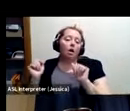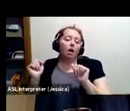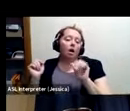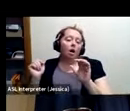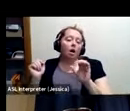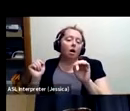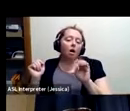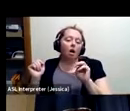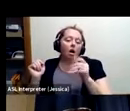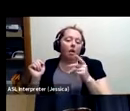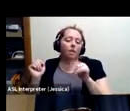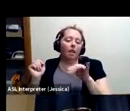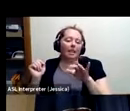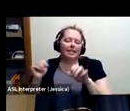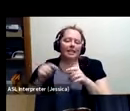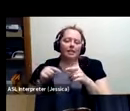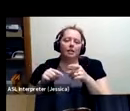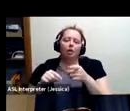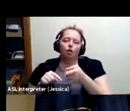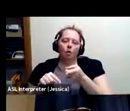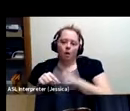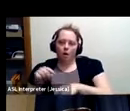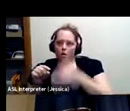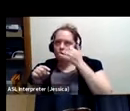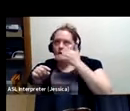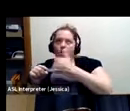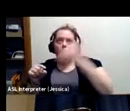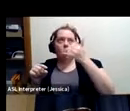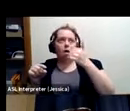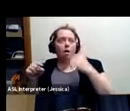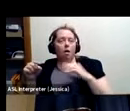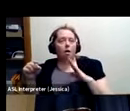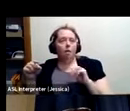me. Any other thoughts on this topic before we move on?